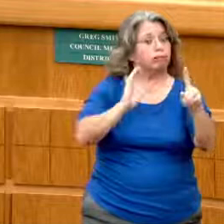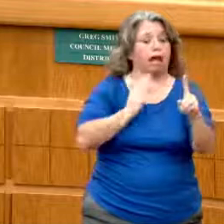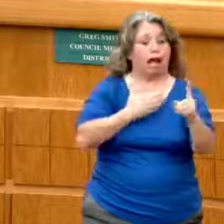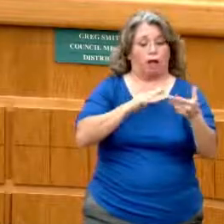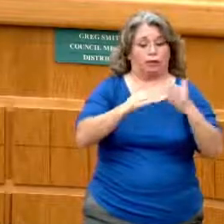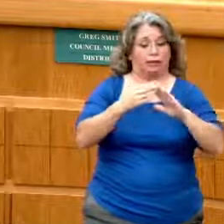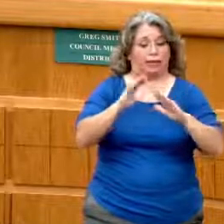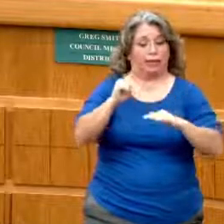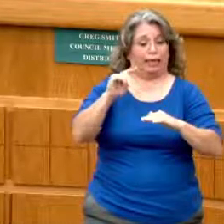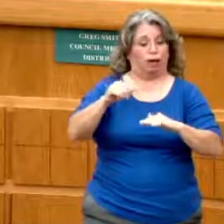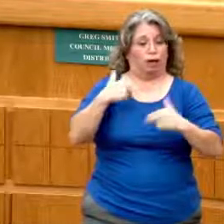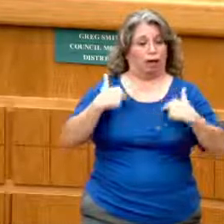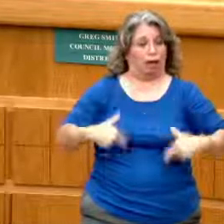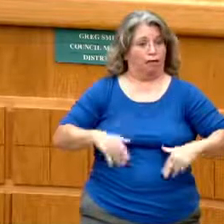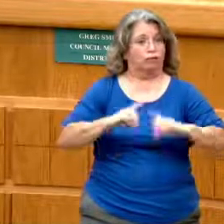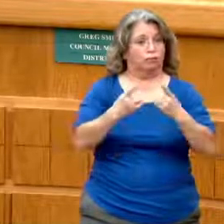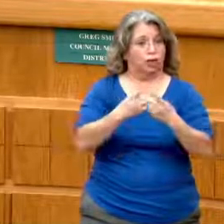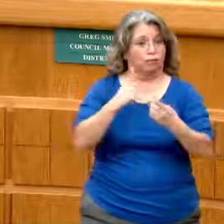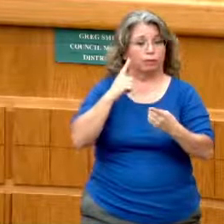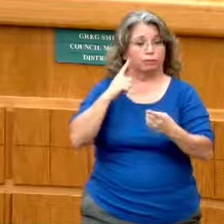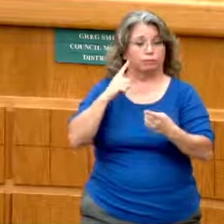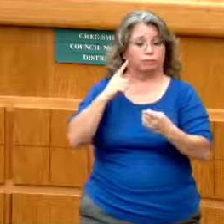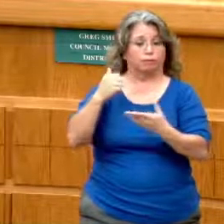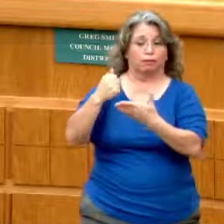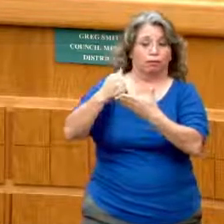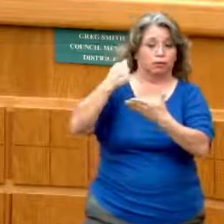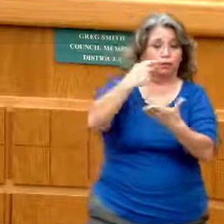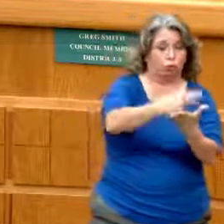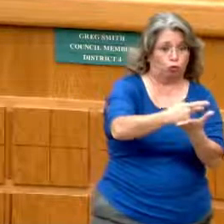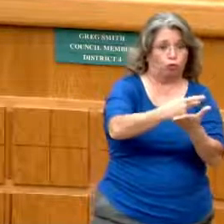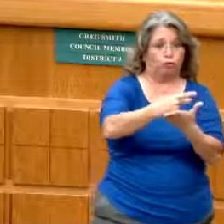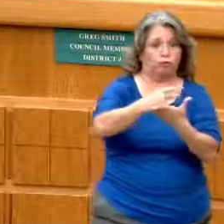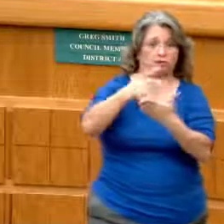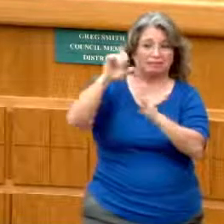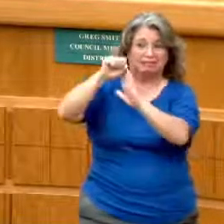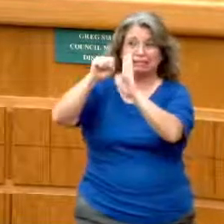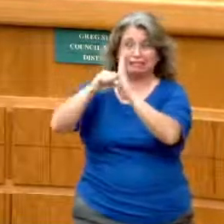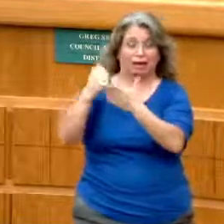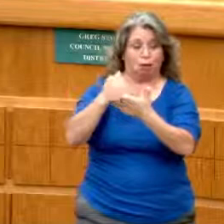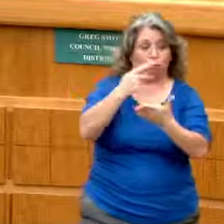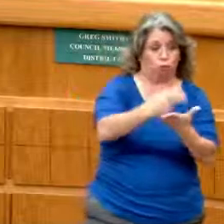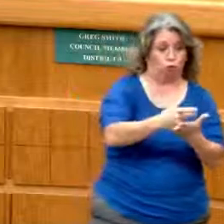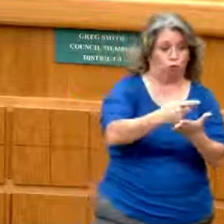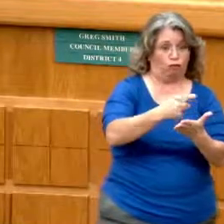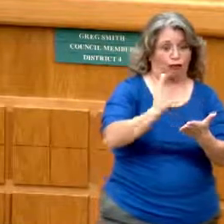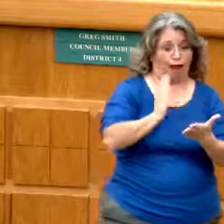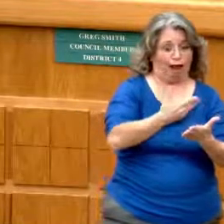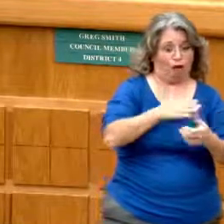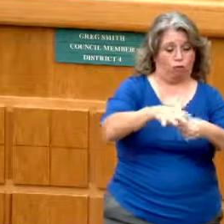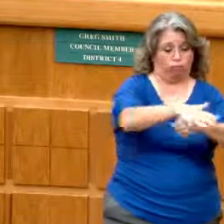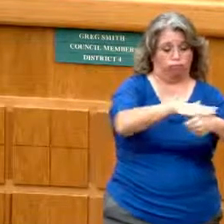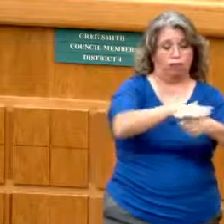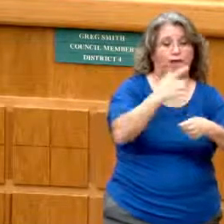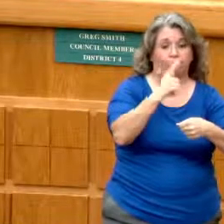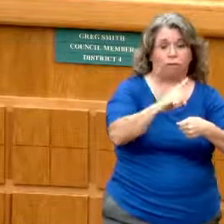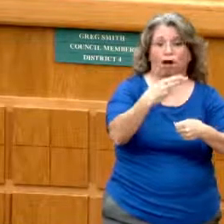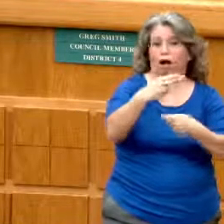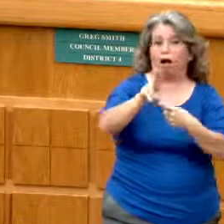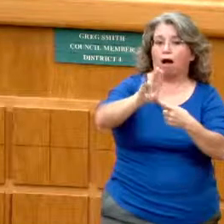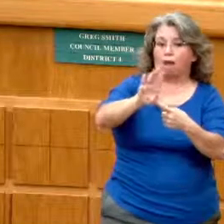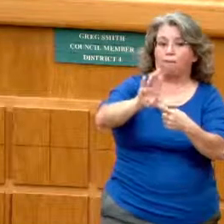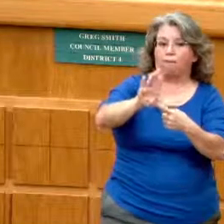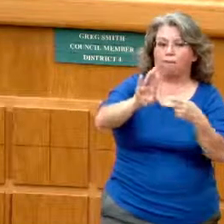approved by the state of Texas as a designated hub. The goal of these hubs is to provide large groups of people